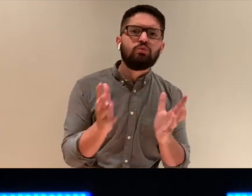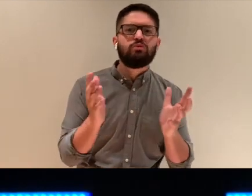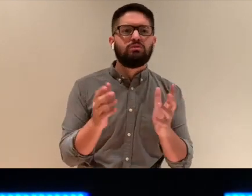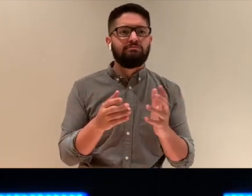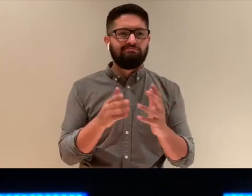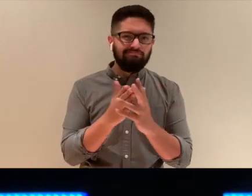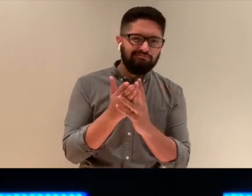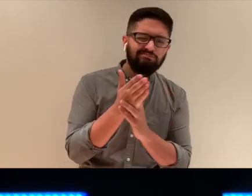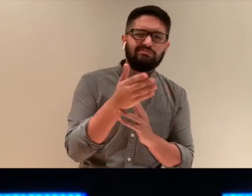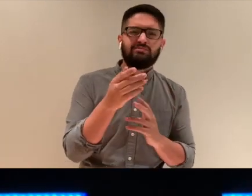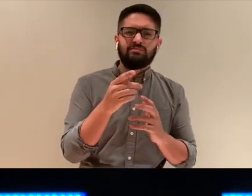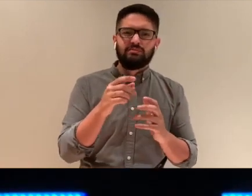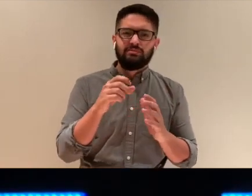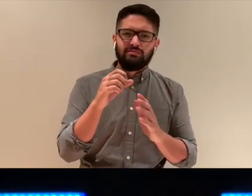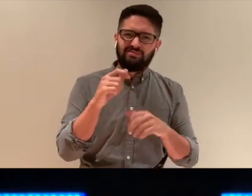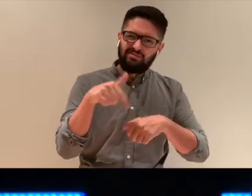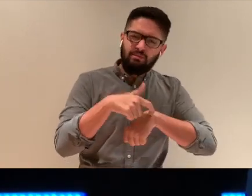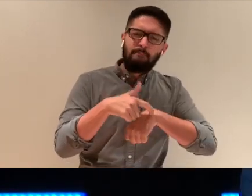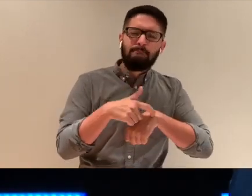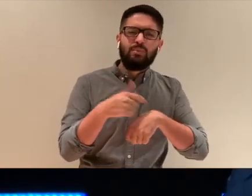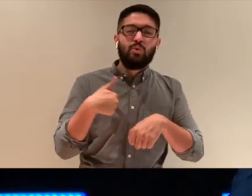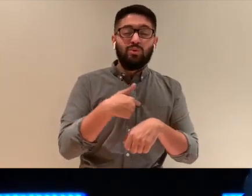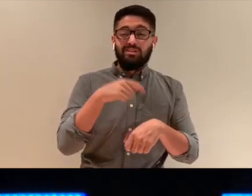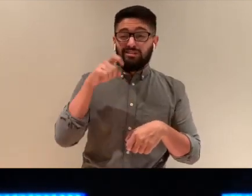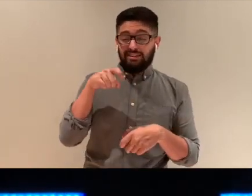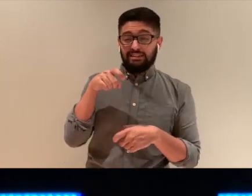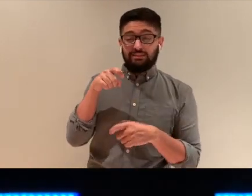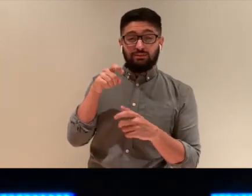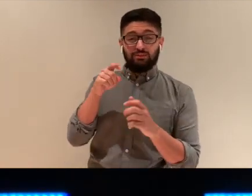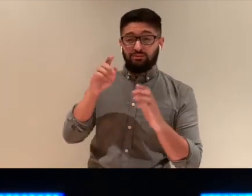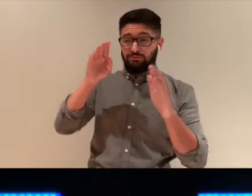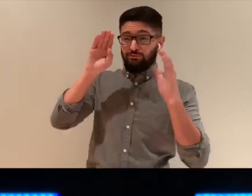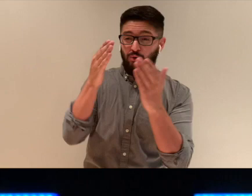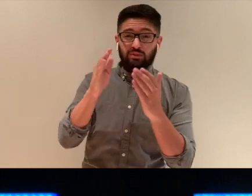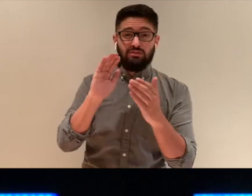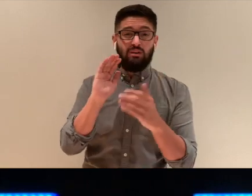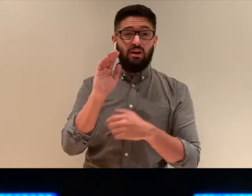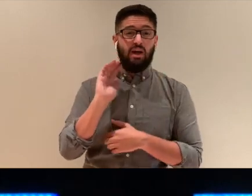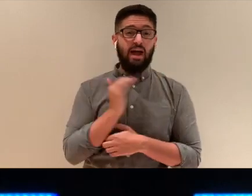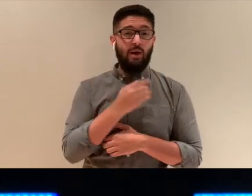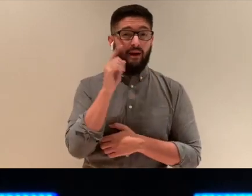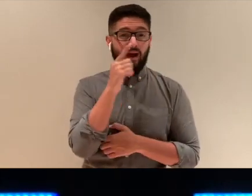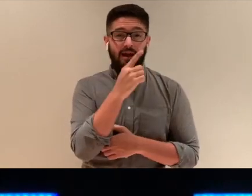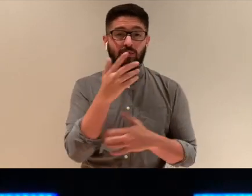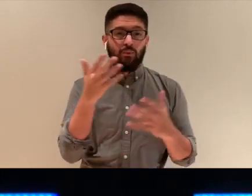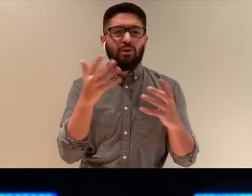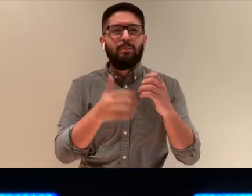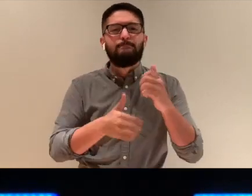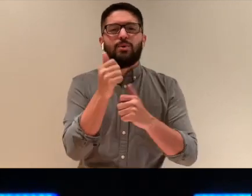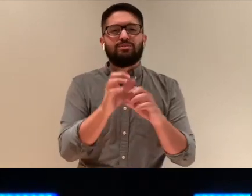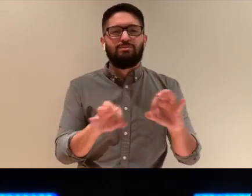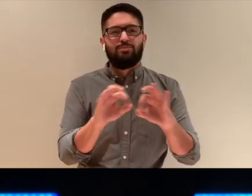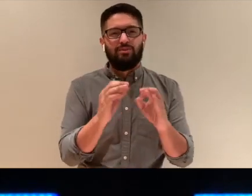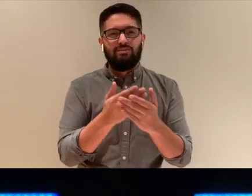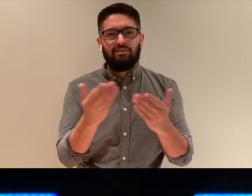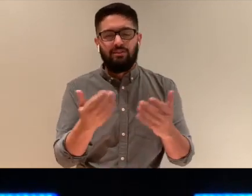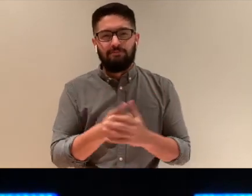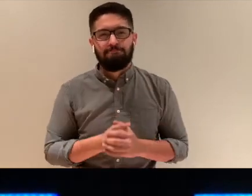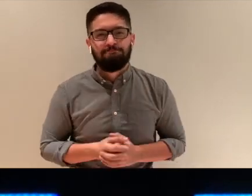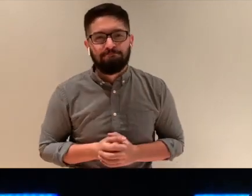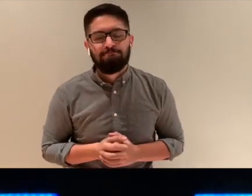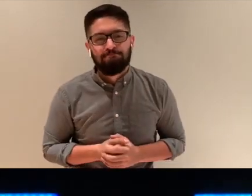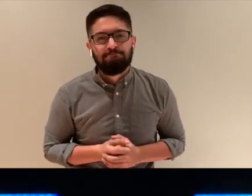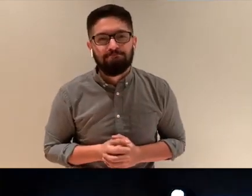this entire next season, then we need to fix our eyes also on the most